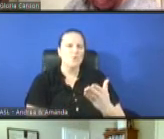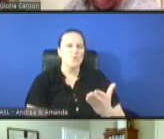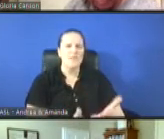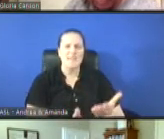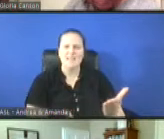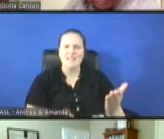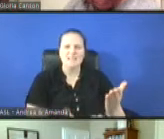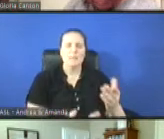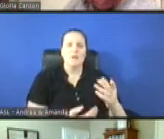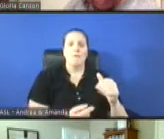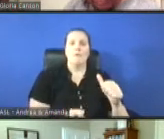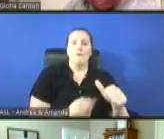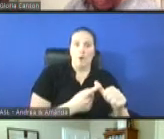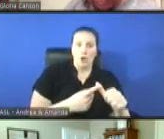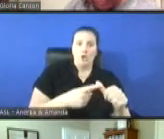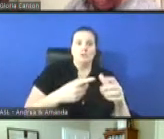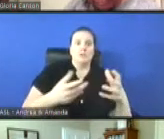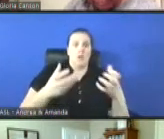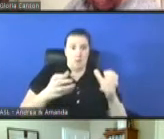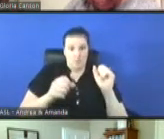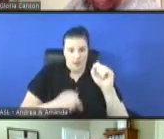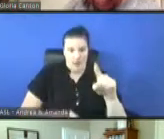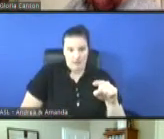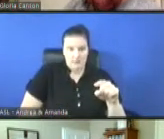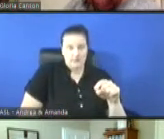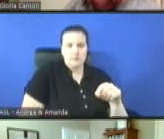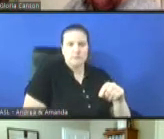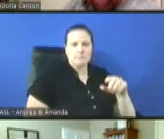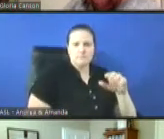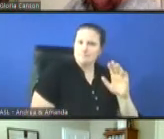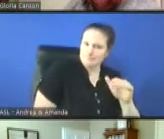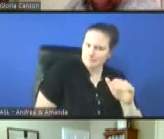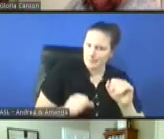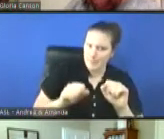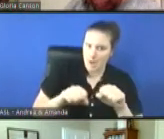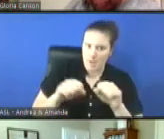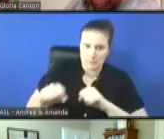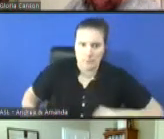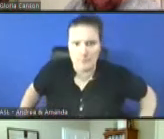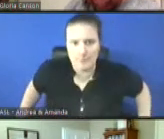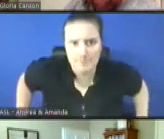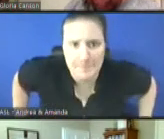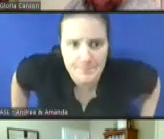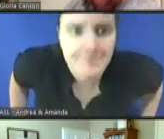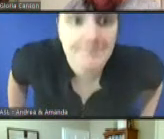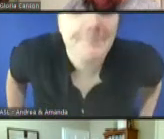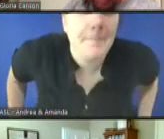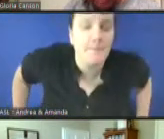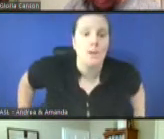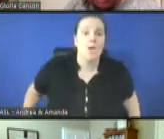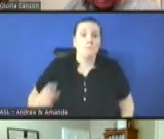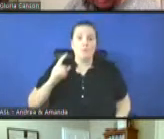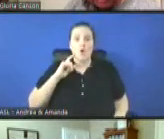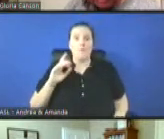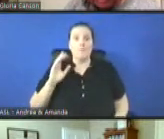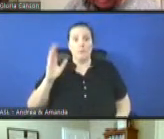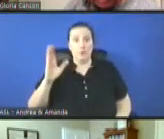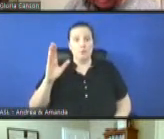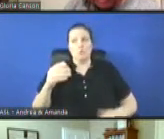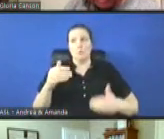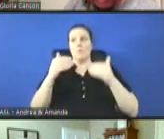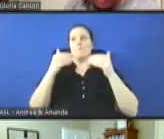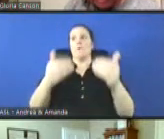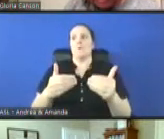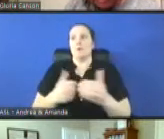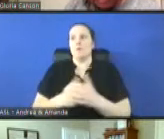first thing I wanted to ask is it possible in the future moving forward to